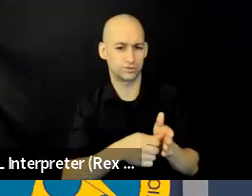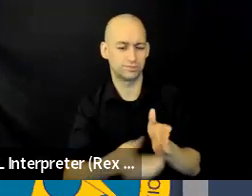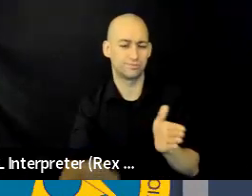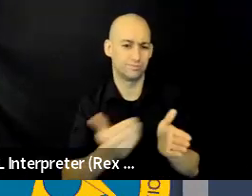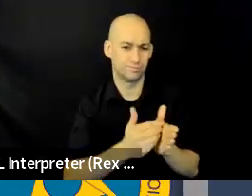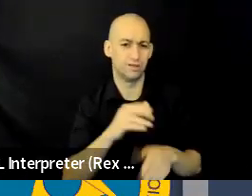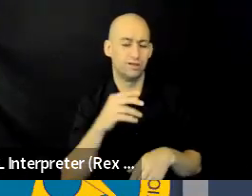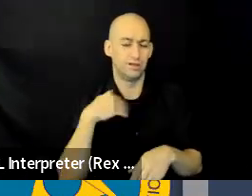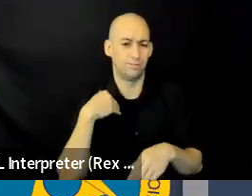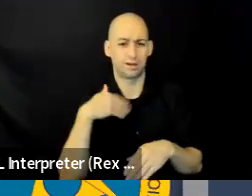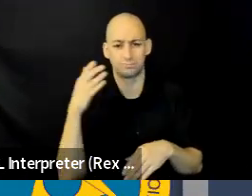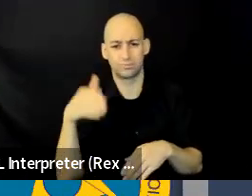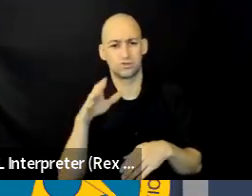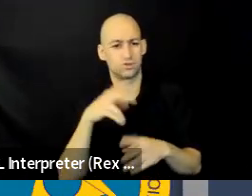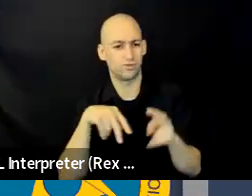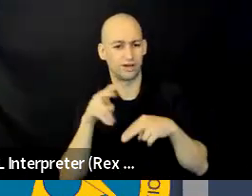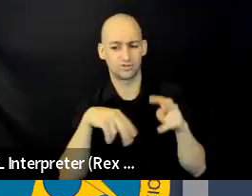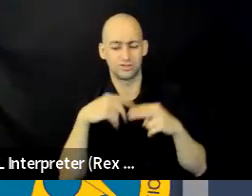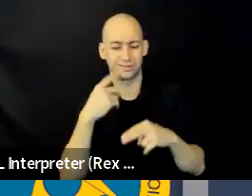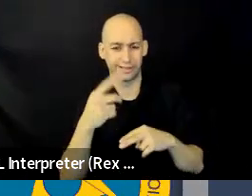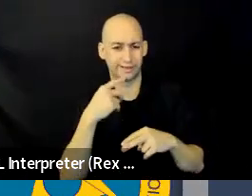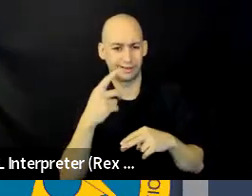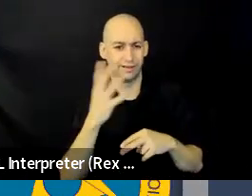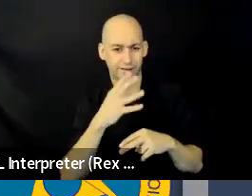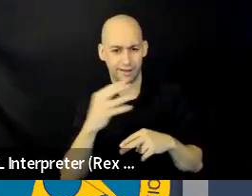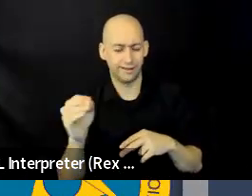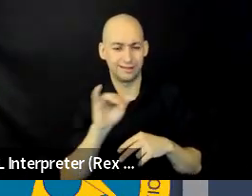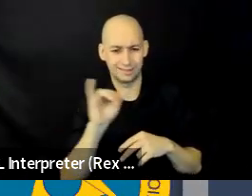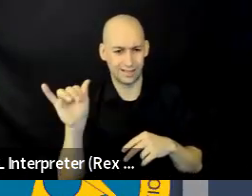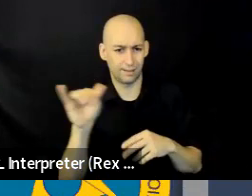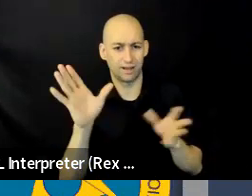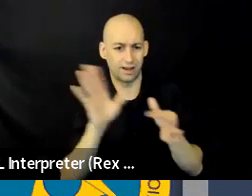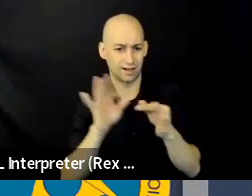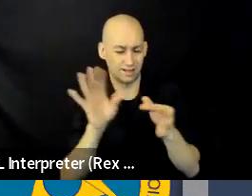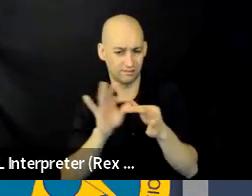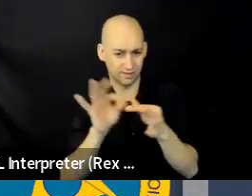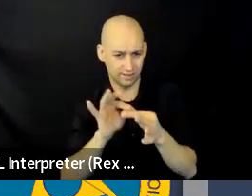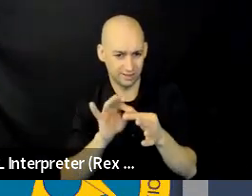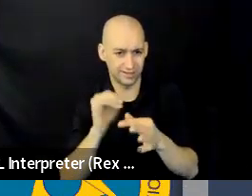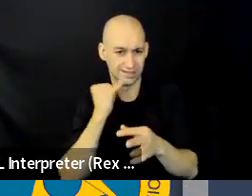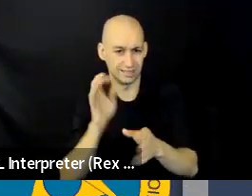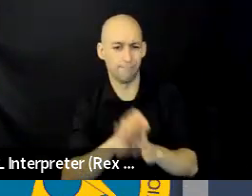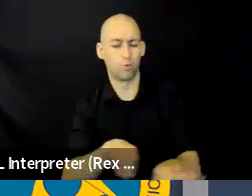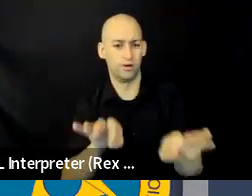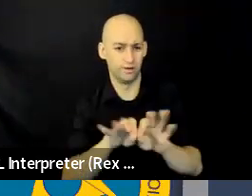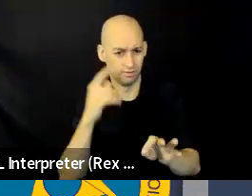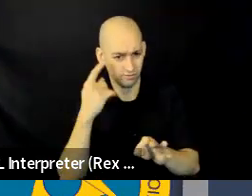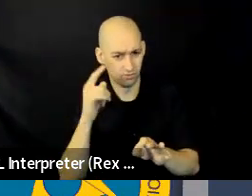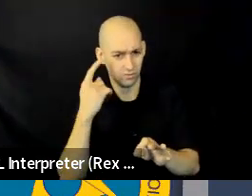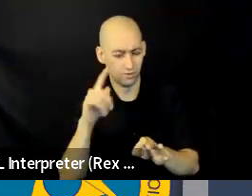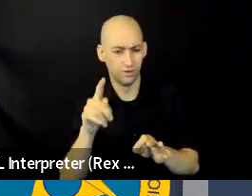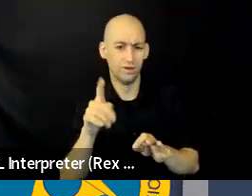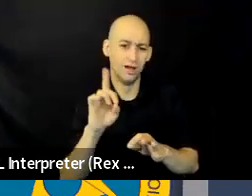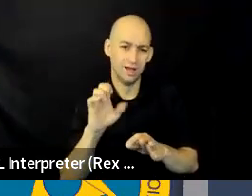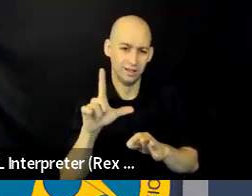fellow supervisor, Supervisor Bones said, and also that the connectivity is vital for the Del